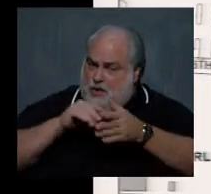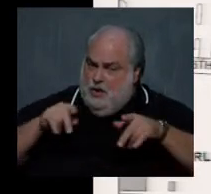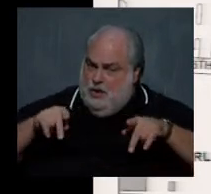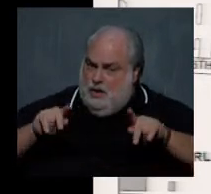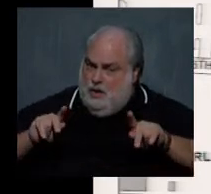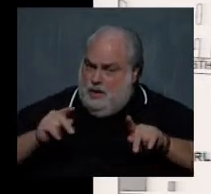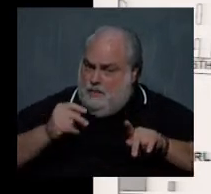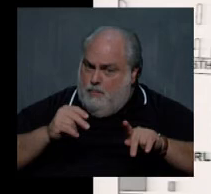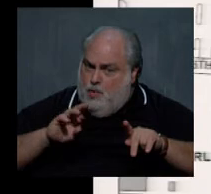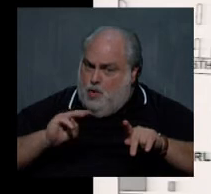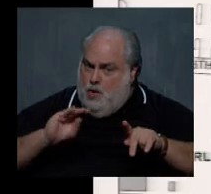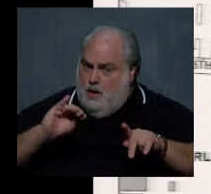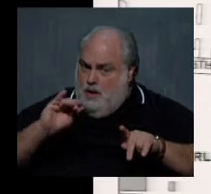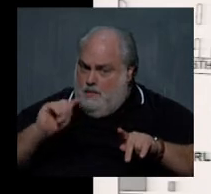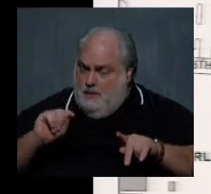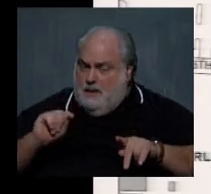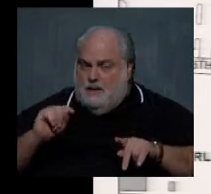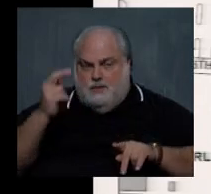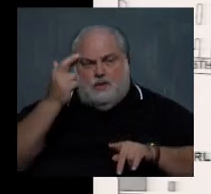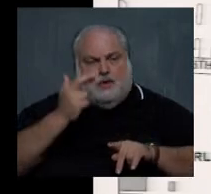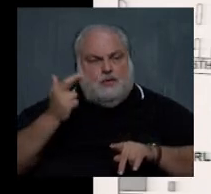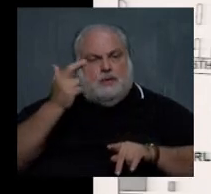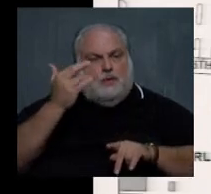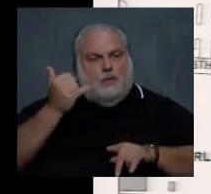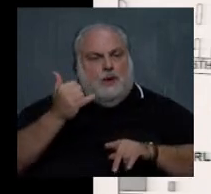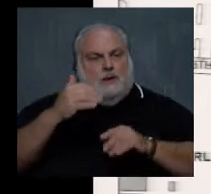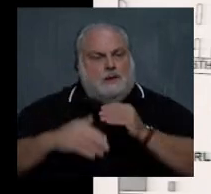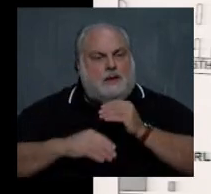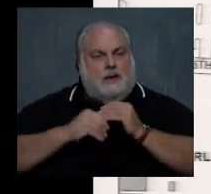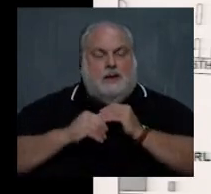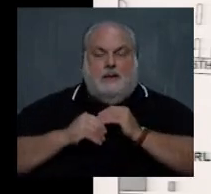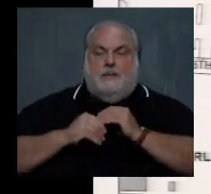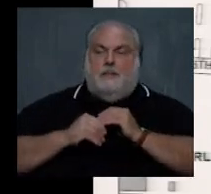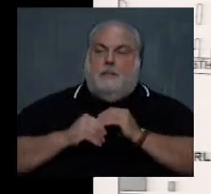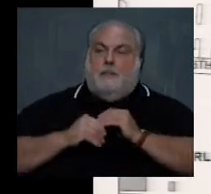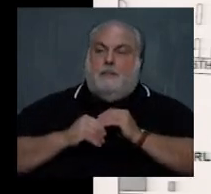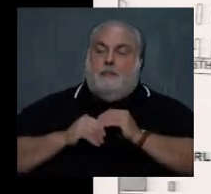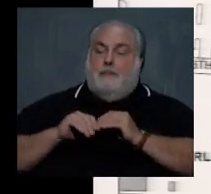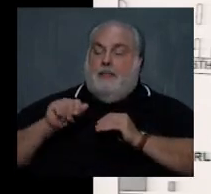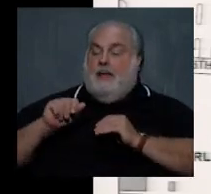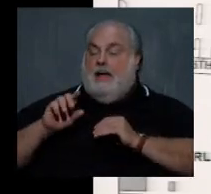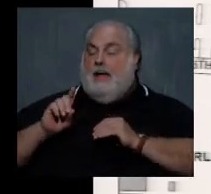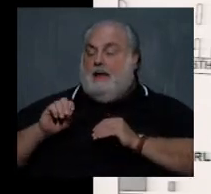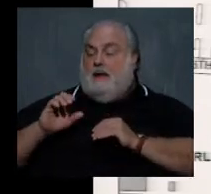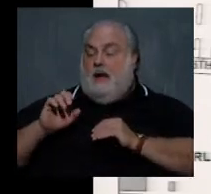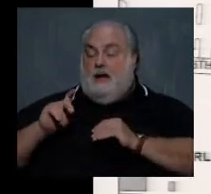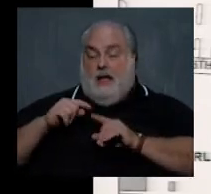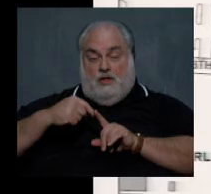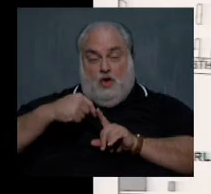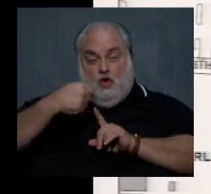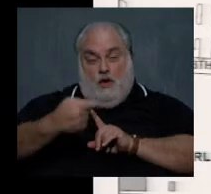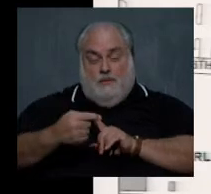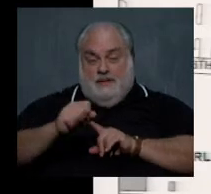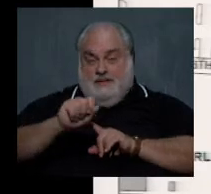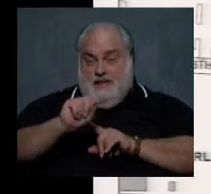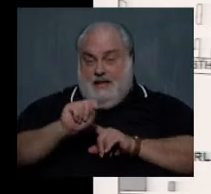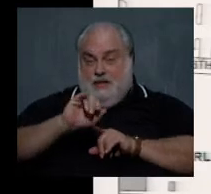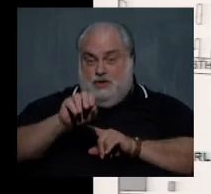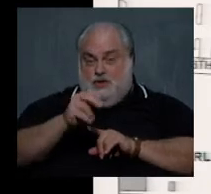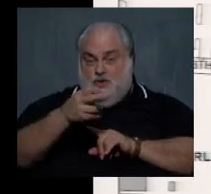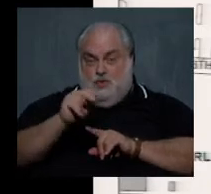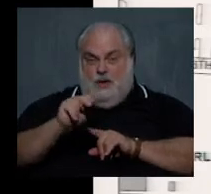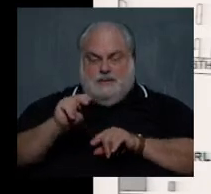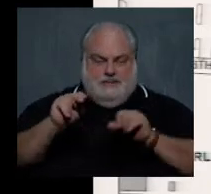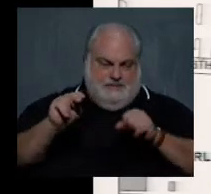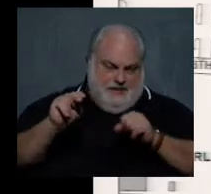that's why it's for you, on this agenda. And that's right across the street from St. John's? It is. It's, yeah, pointed to St. yeah, right John, beside